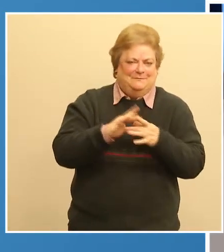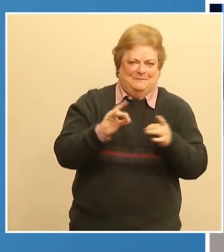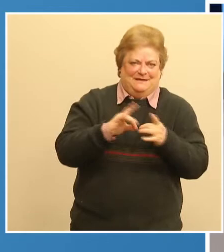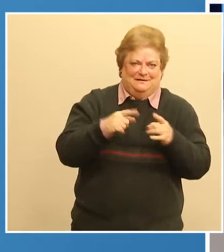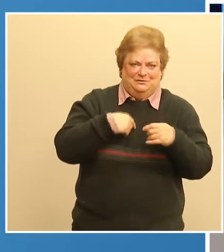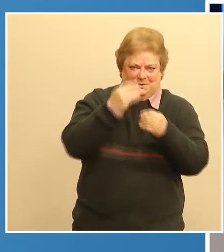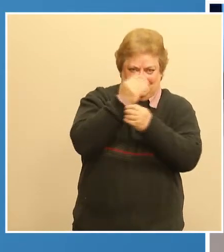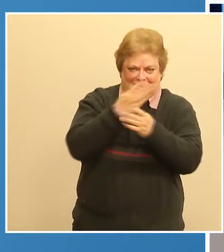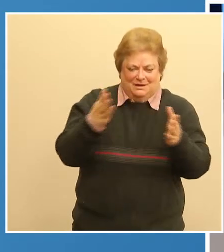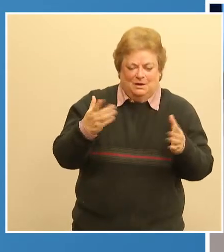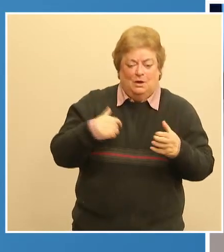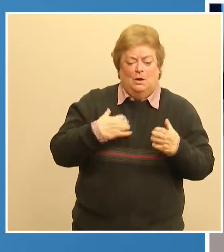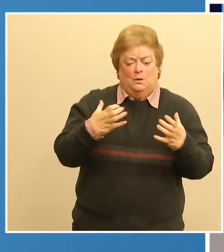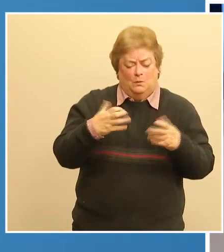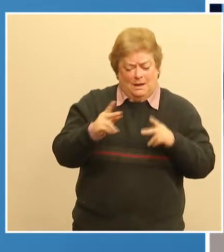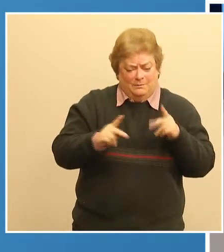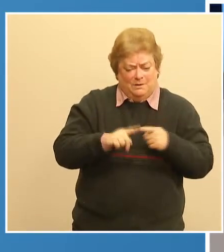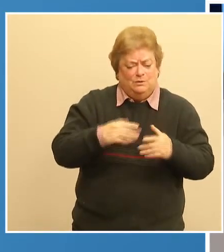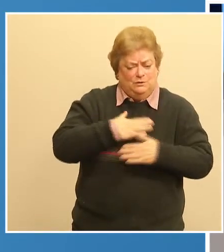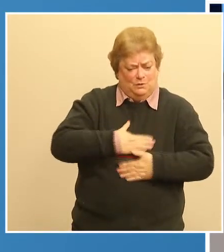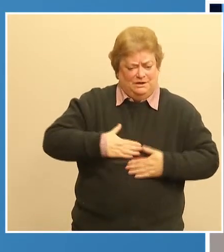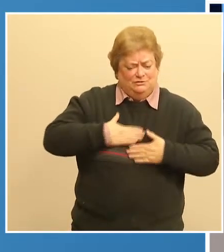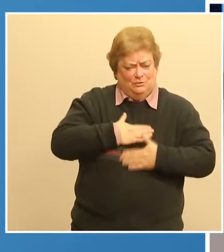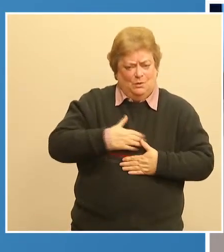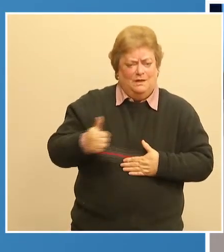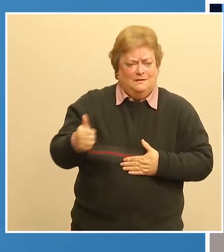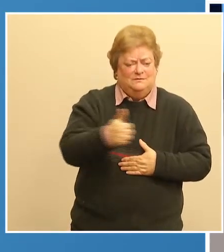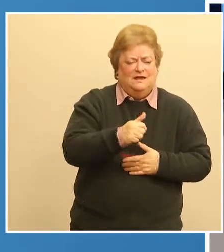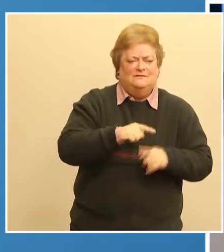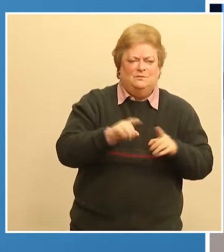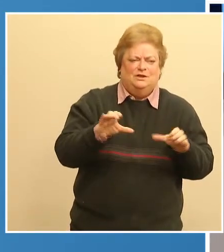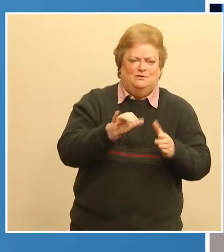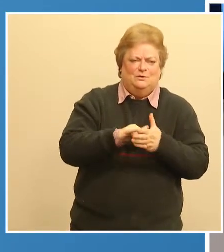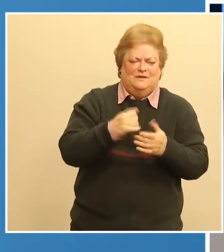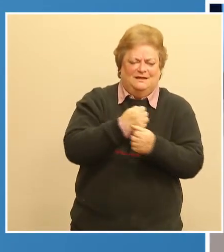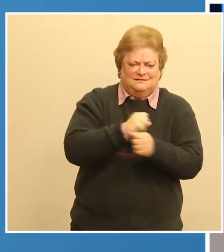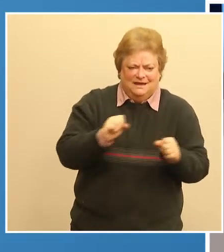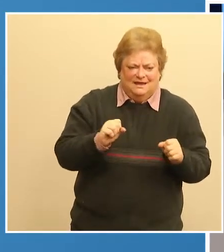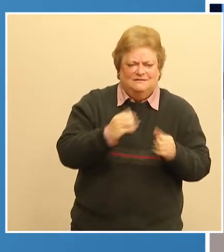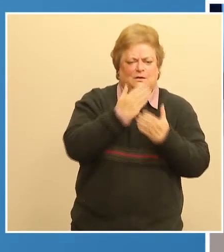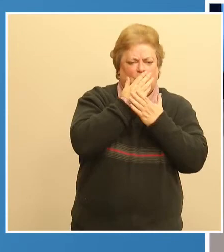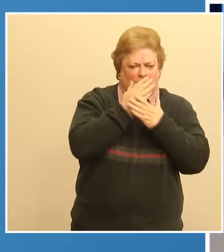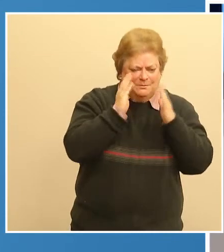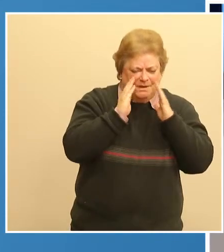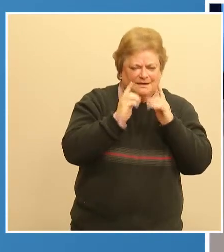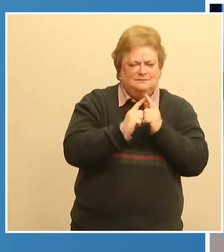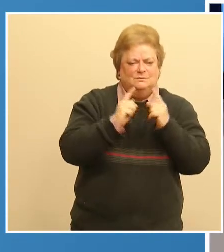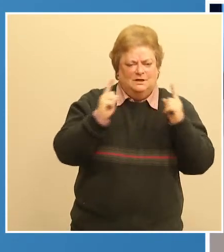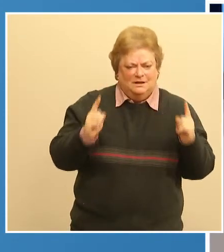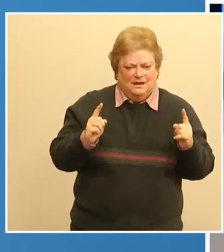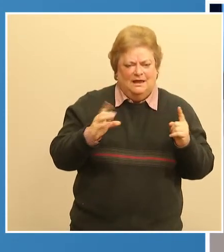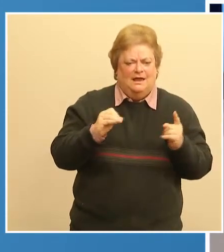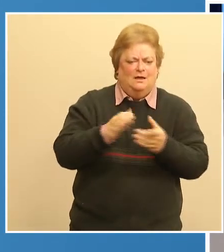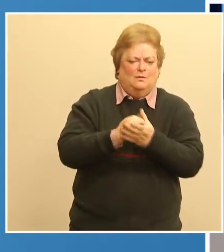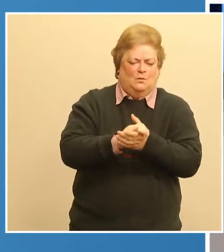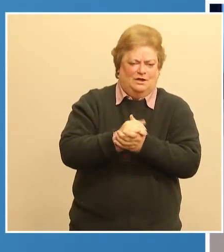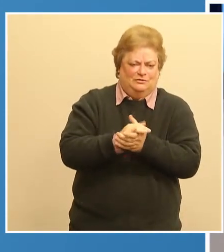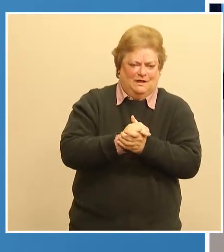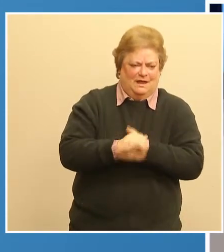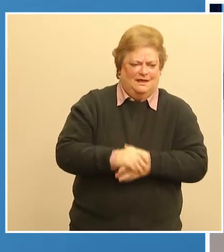giving. We want people to enjoy themselves, but to do it safely, to wear their mask, watch their distance, and wash their